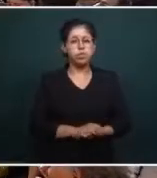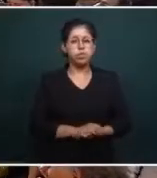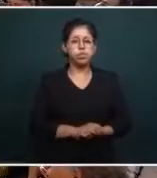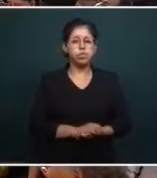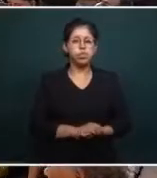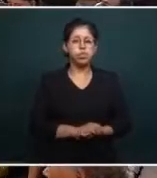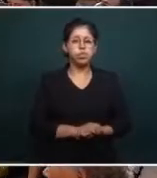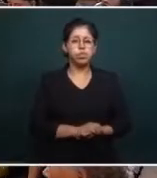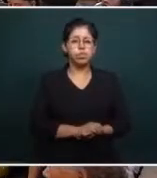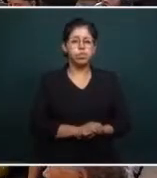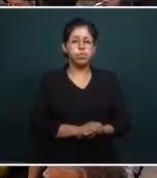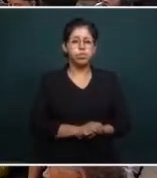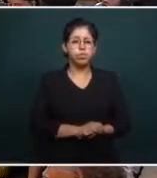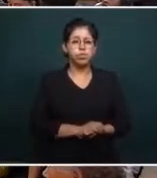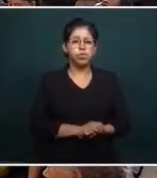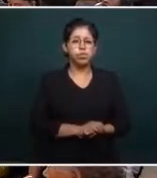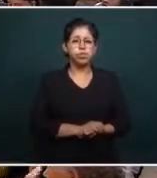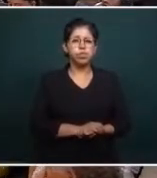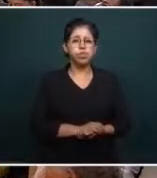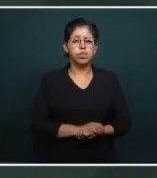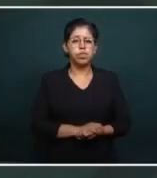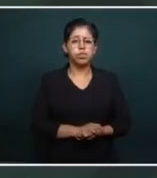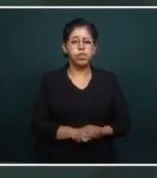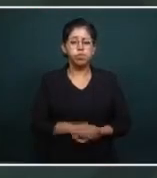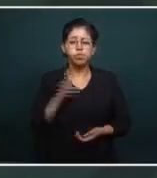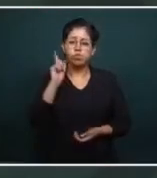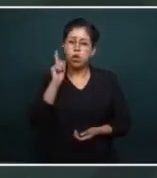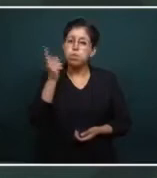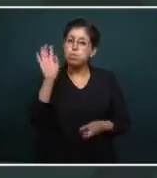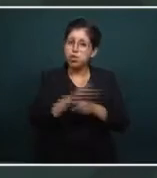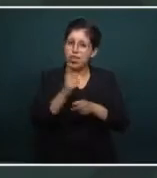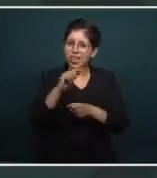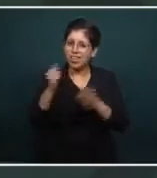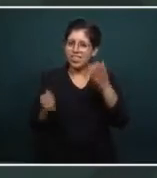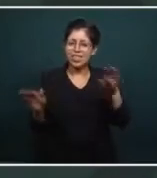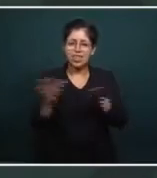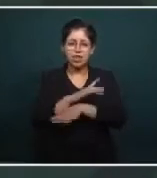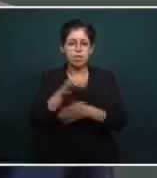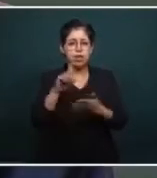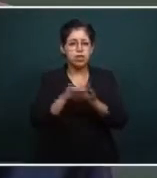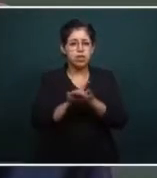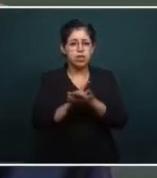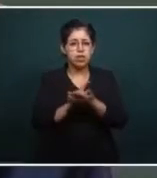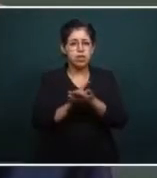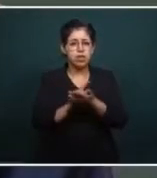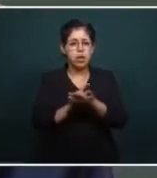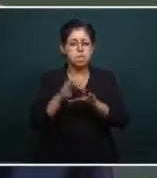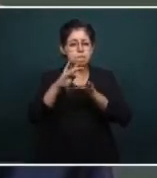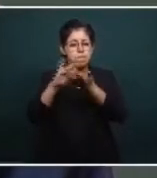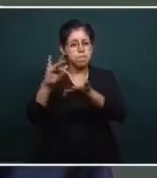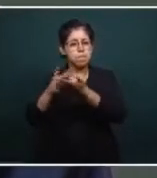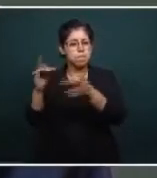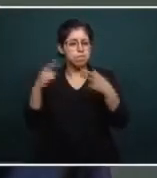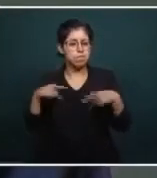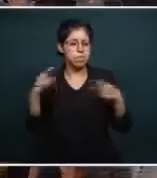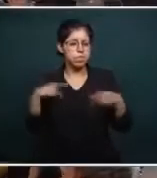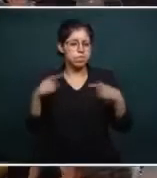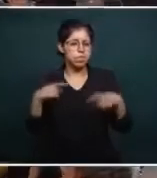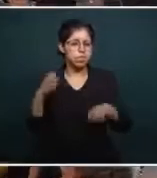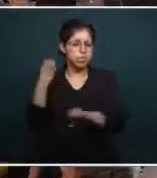ser and without doubt it will por be el bien for the Estados good Unidos of the y U.S. por el bien de México. and for the good of